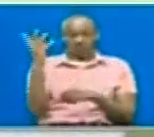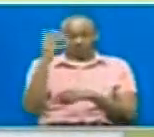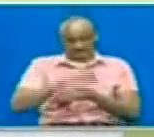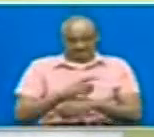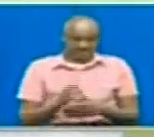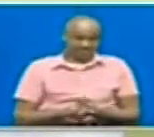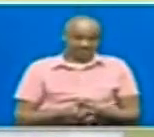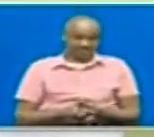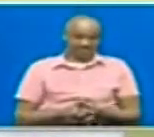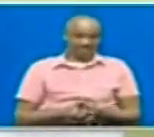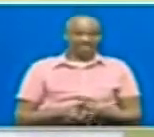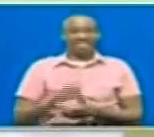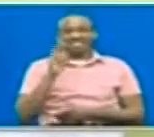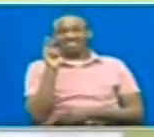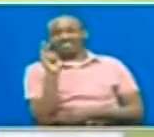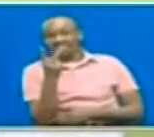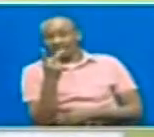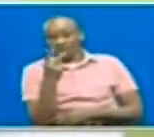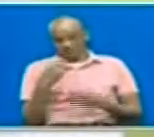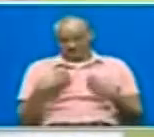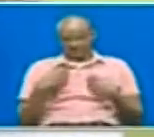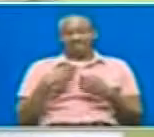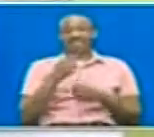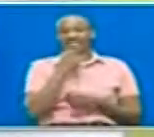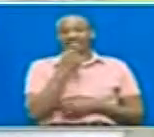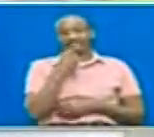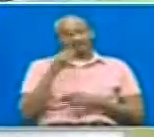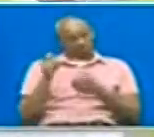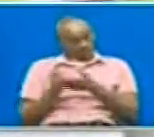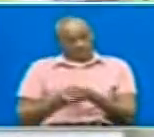tournament. The second leg moved to the Lakeside City at Nyanza Golf